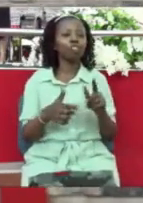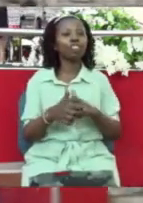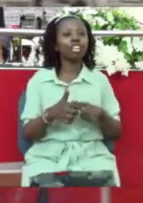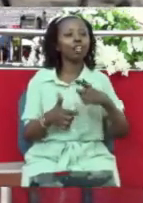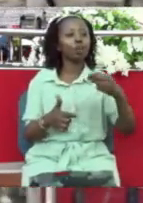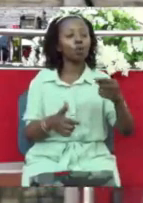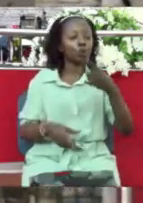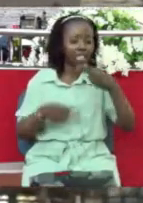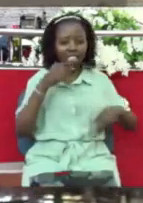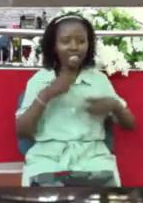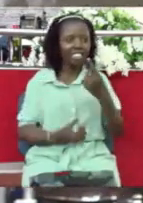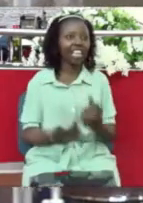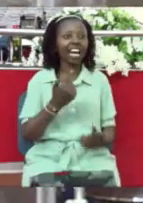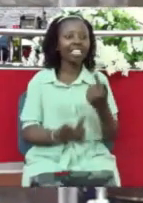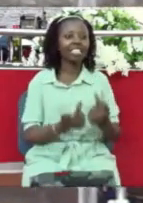eating grass.